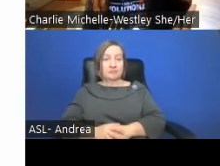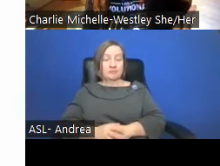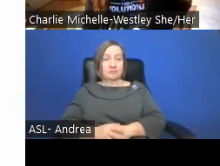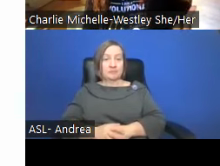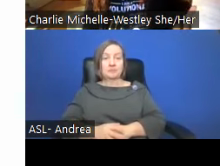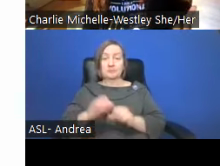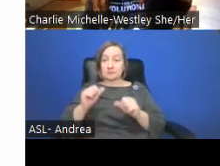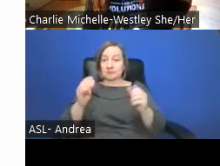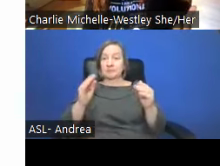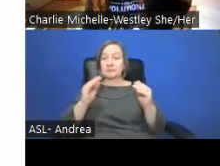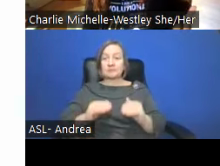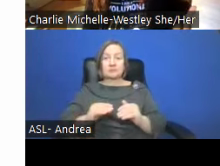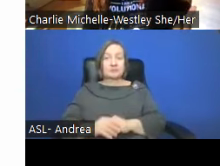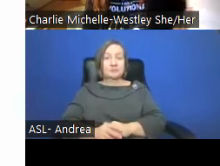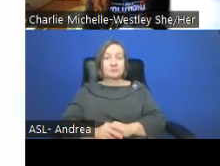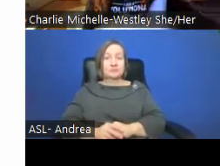Can we move on?